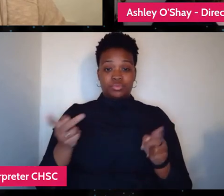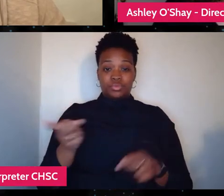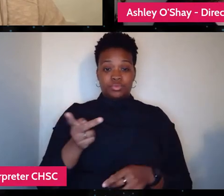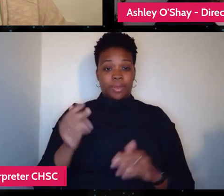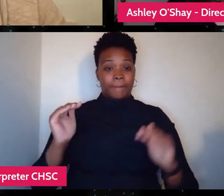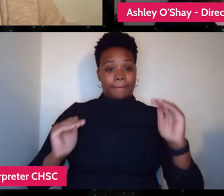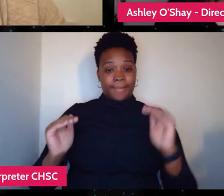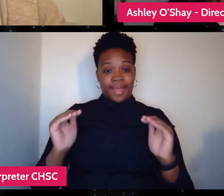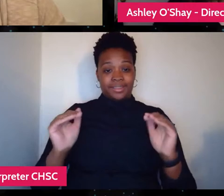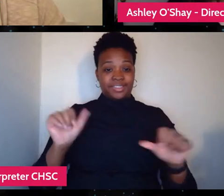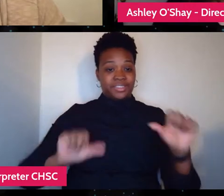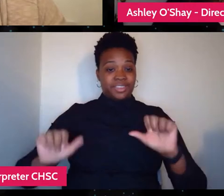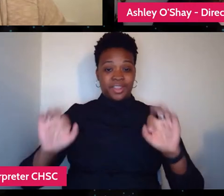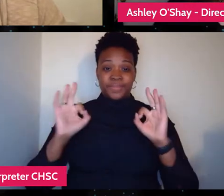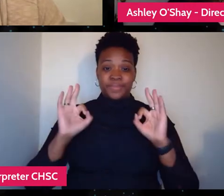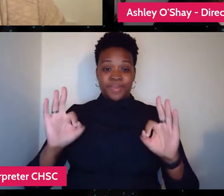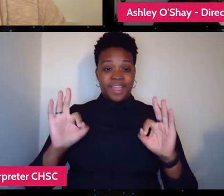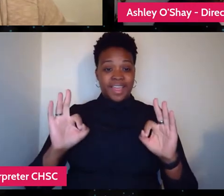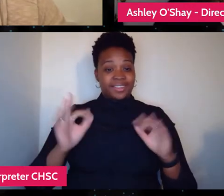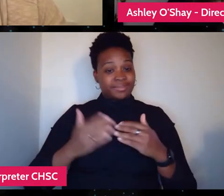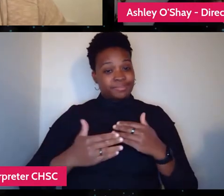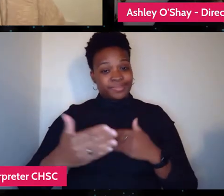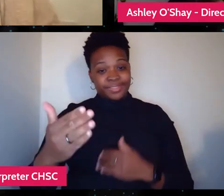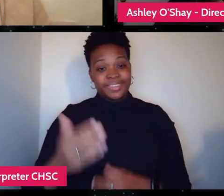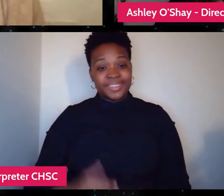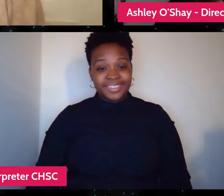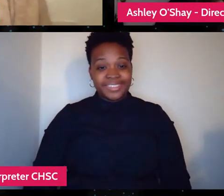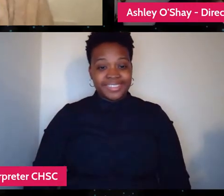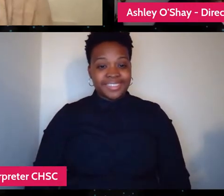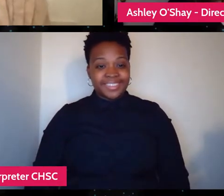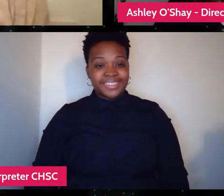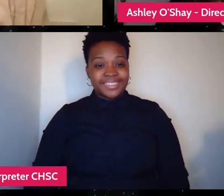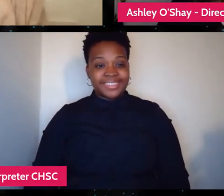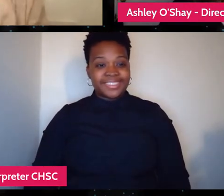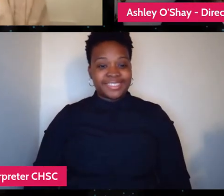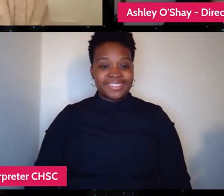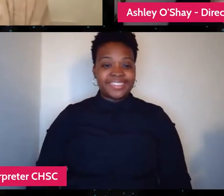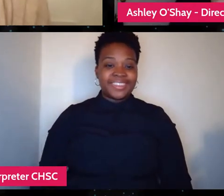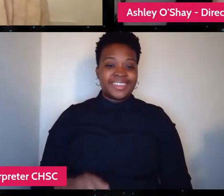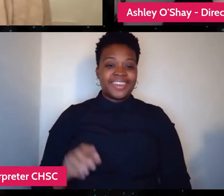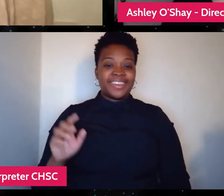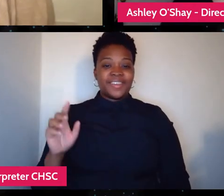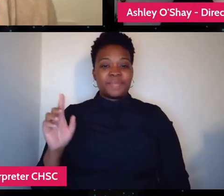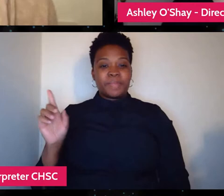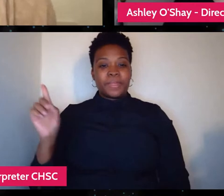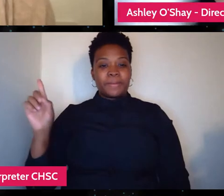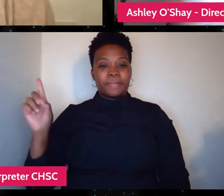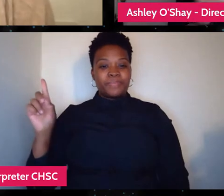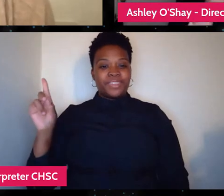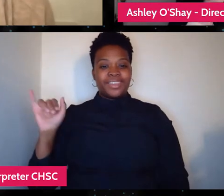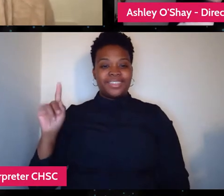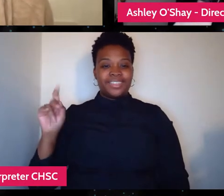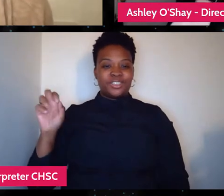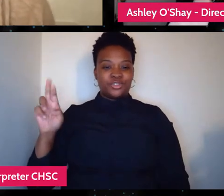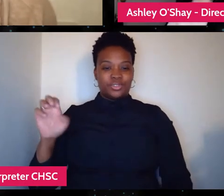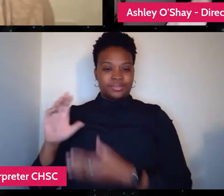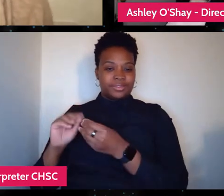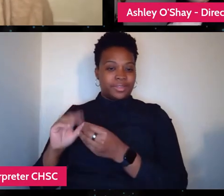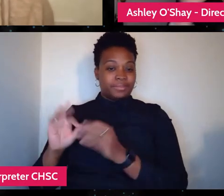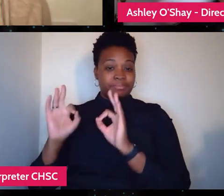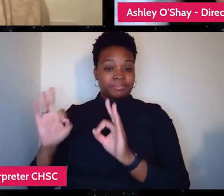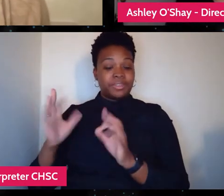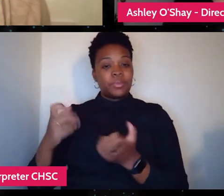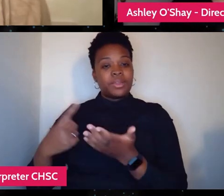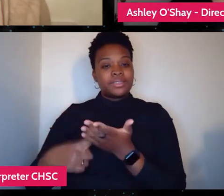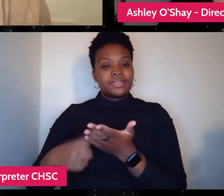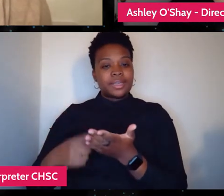know, we just went on from there. Excellent. So I wanted to talk a little bit about the Black Youth